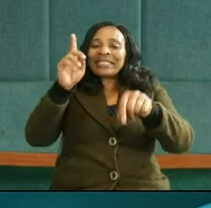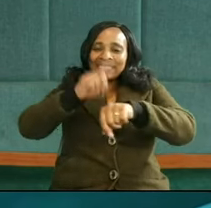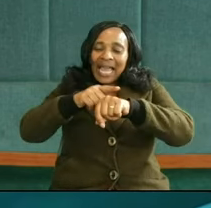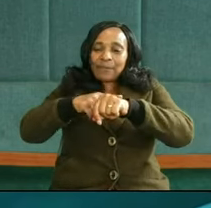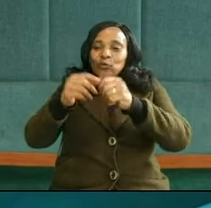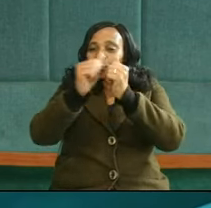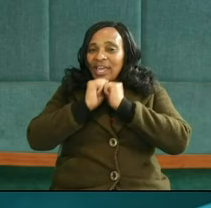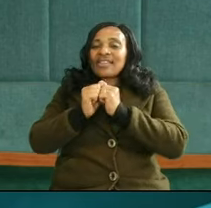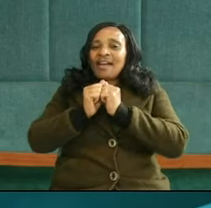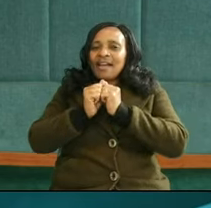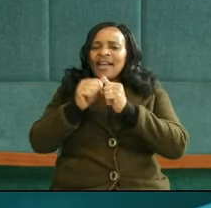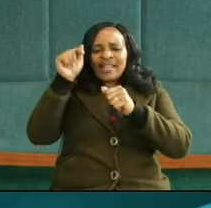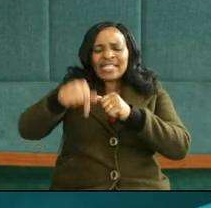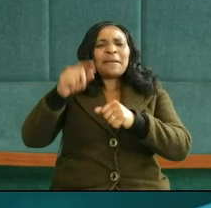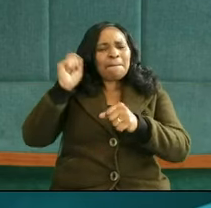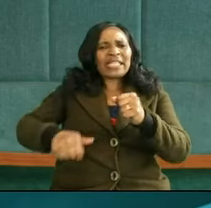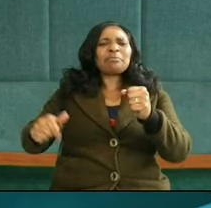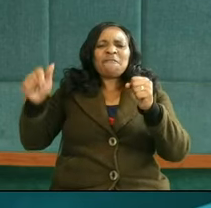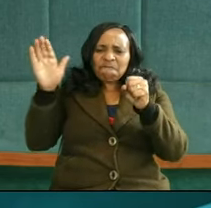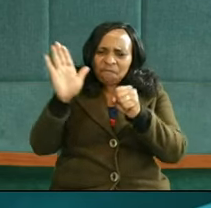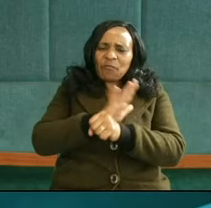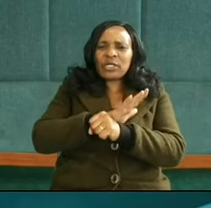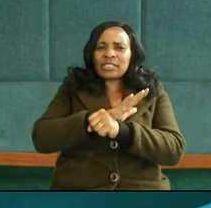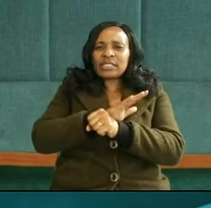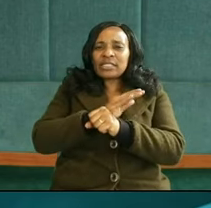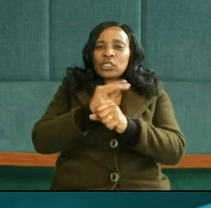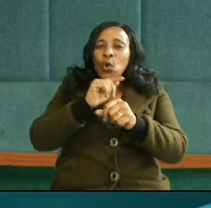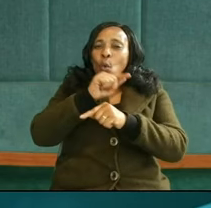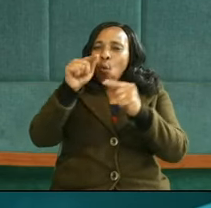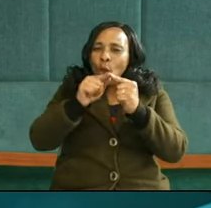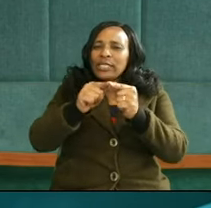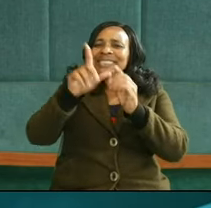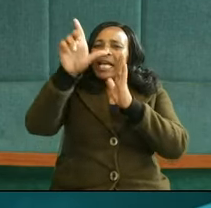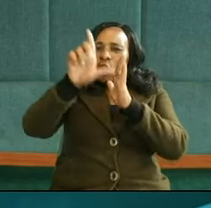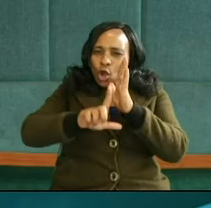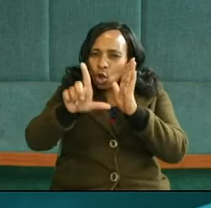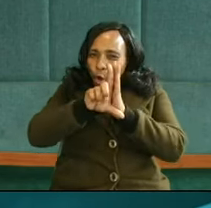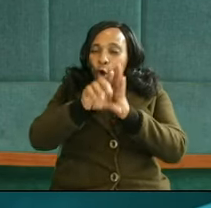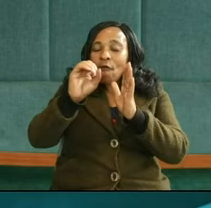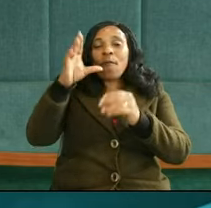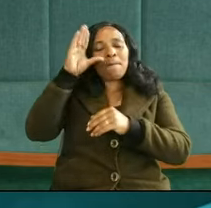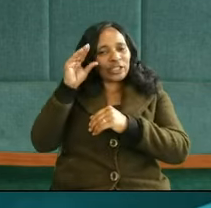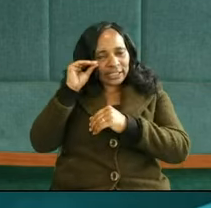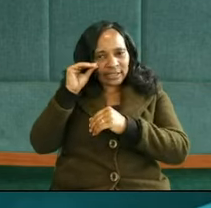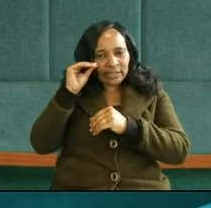that all things must be fulfilled, which were written in the law of Moses and in the